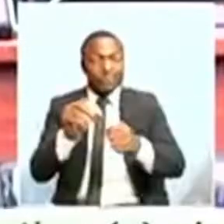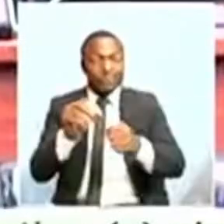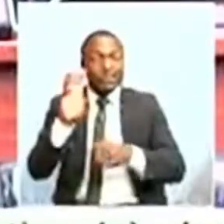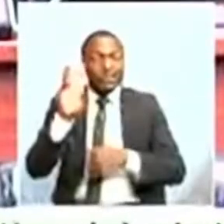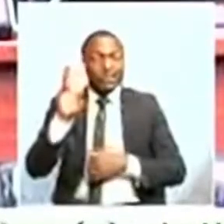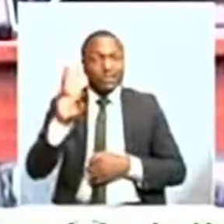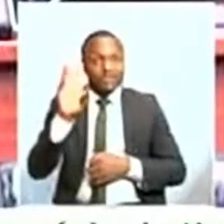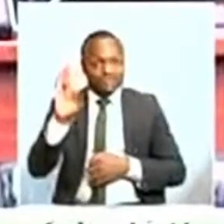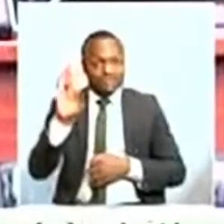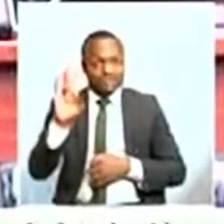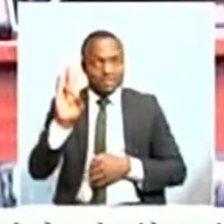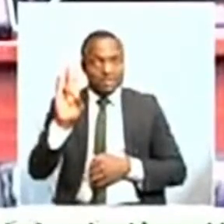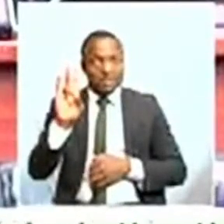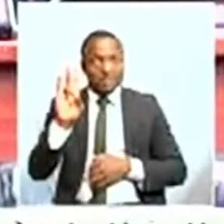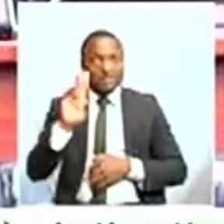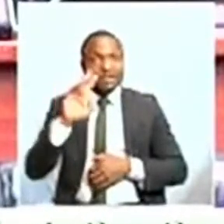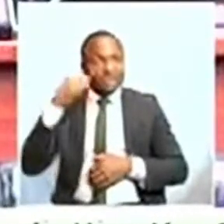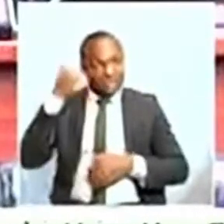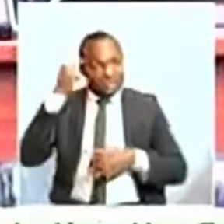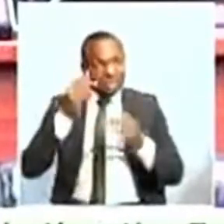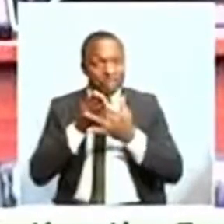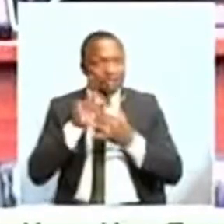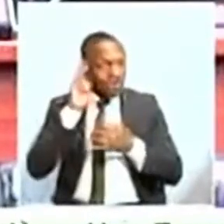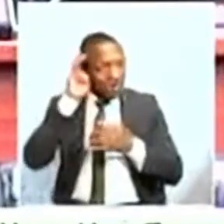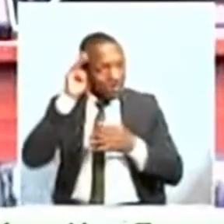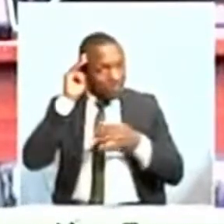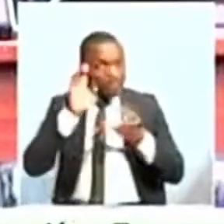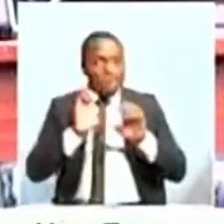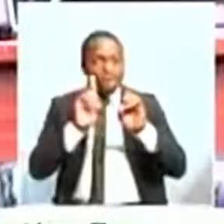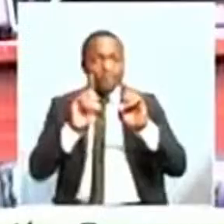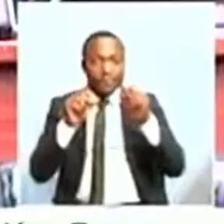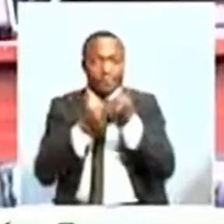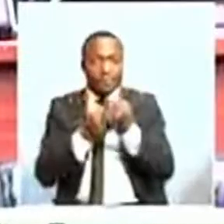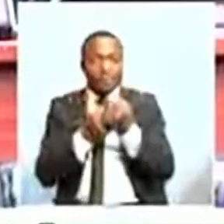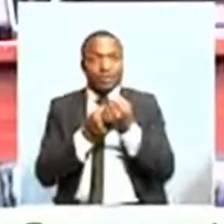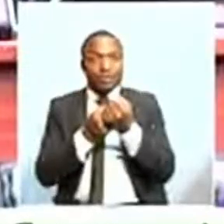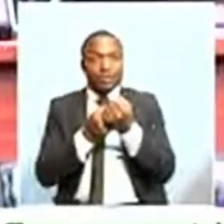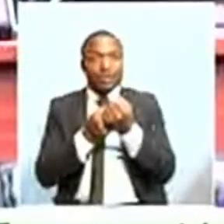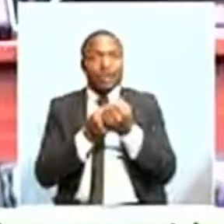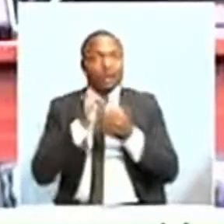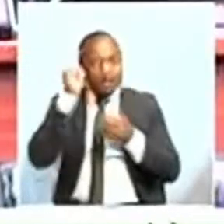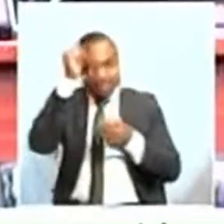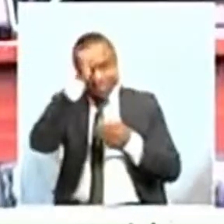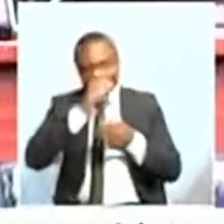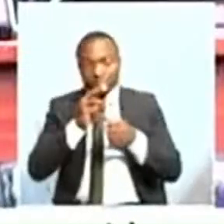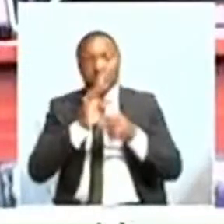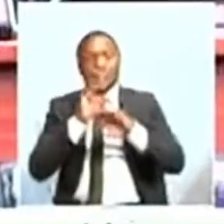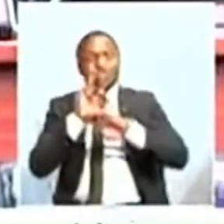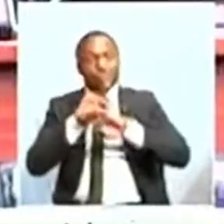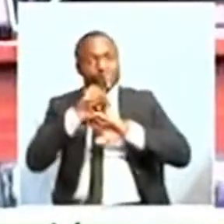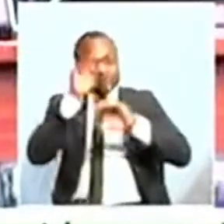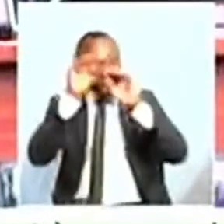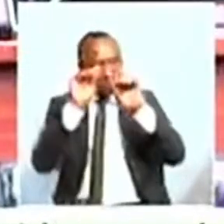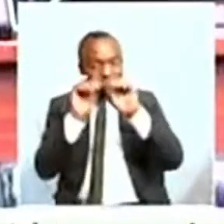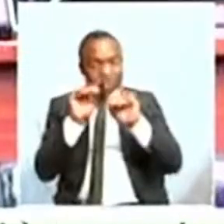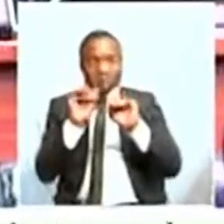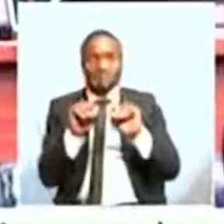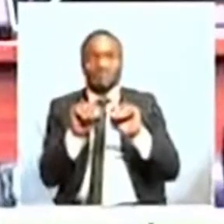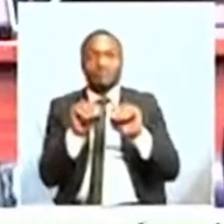6, 7, and finally, government through the Ministry of Education and support from African Water Project has also rehabilitated and